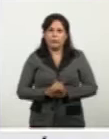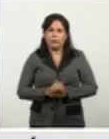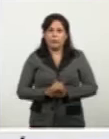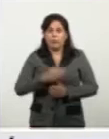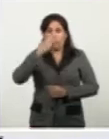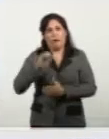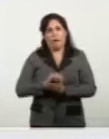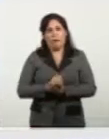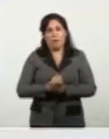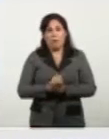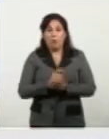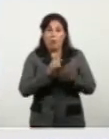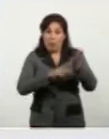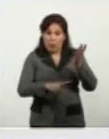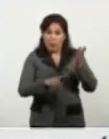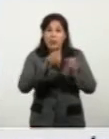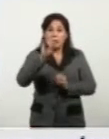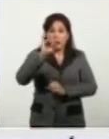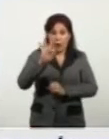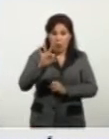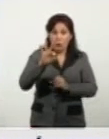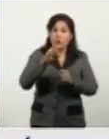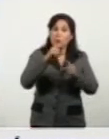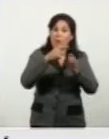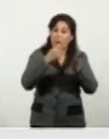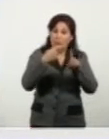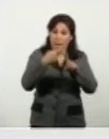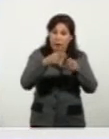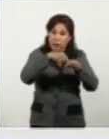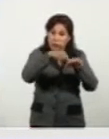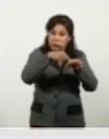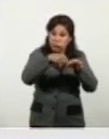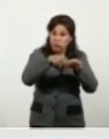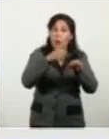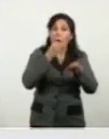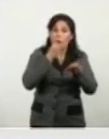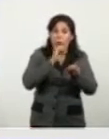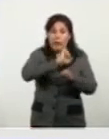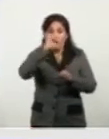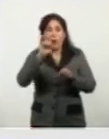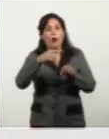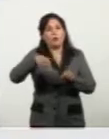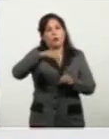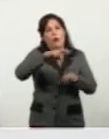cases that we have in the country today.